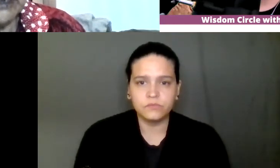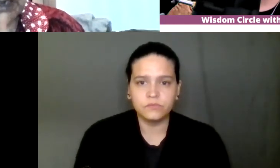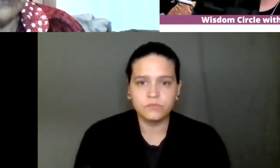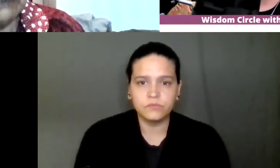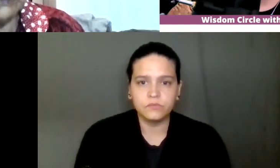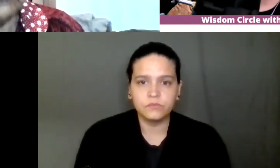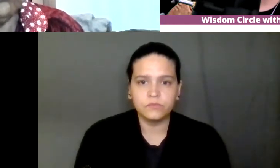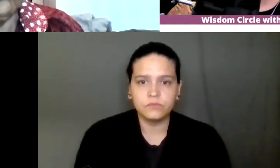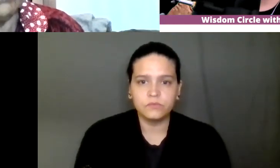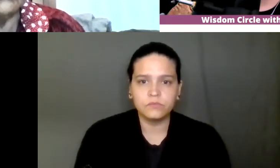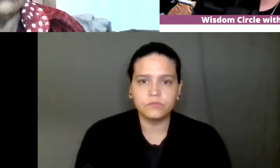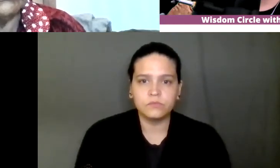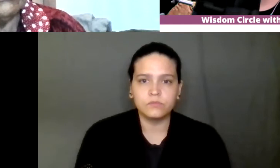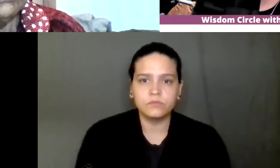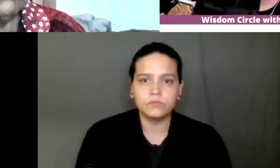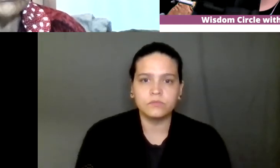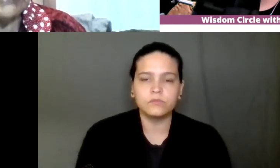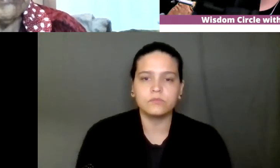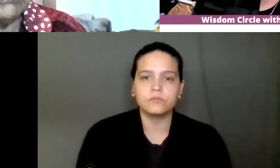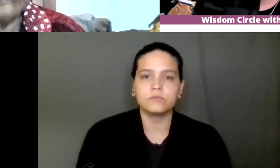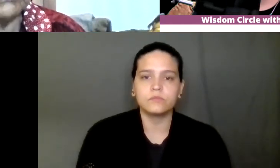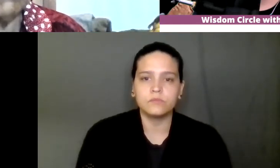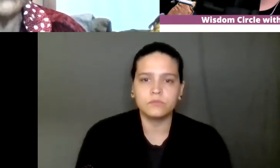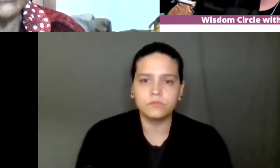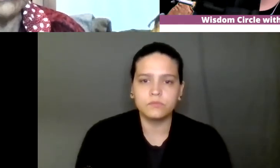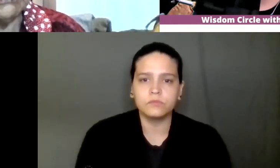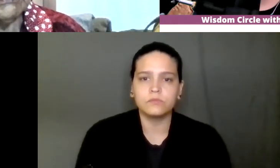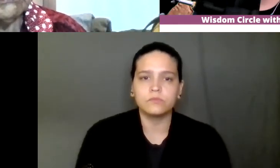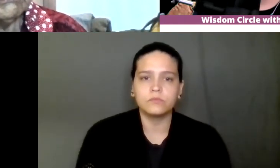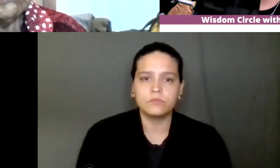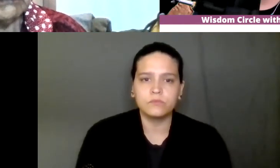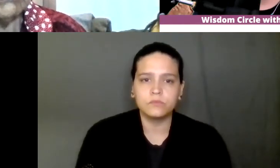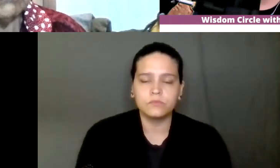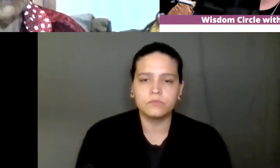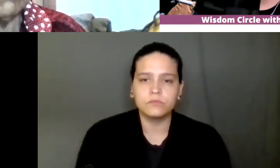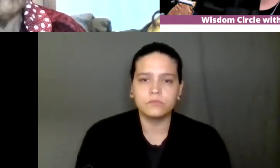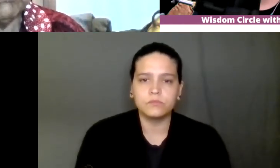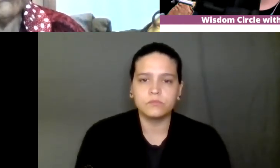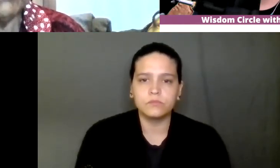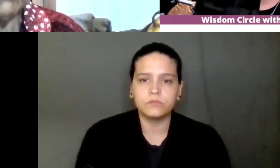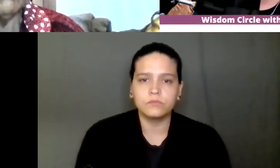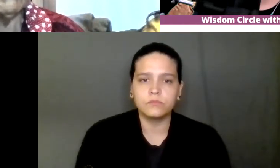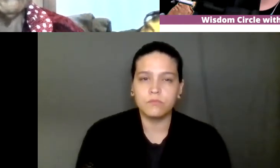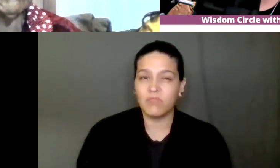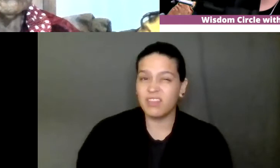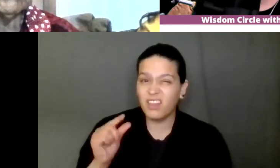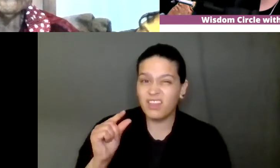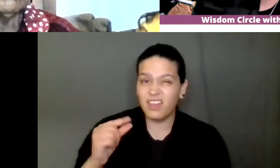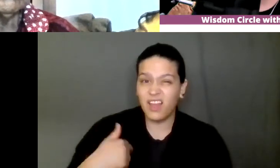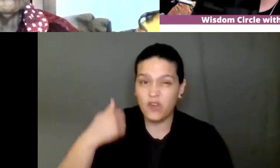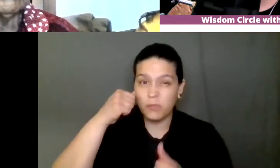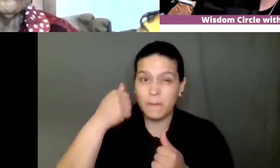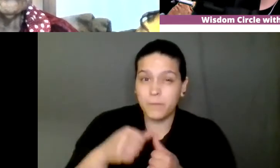the ain't let or hanenle, what are a bad hutchlet? The little I remember.